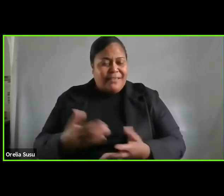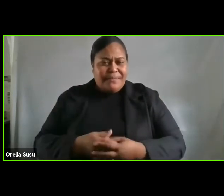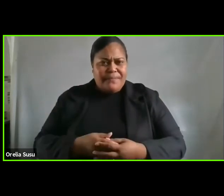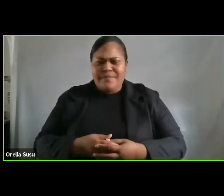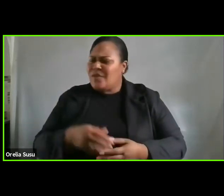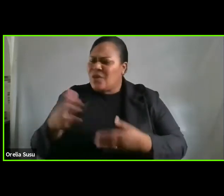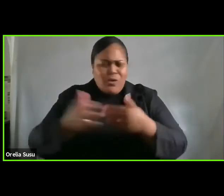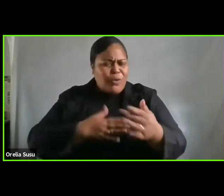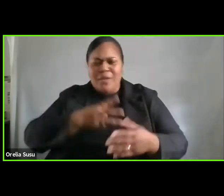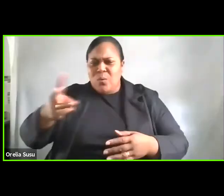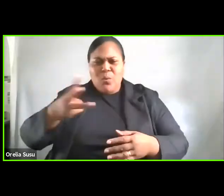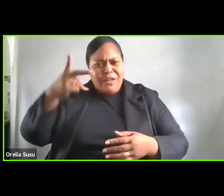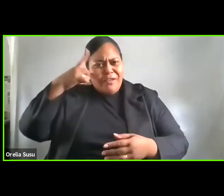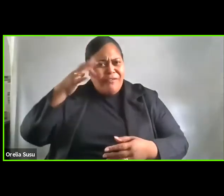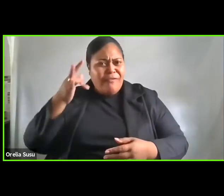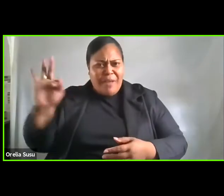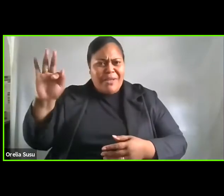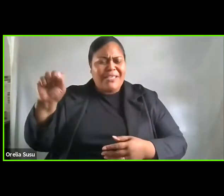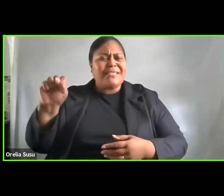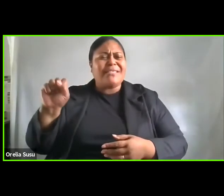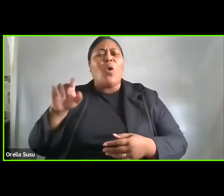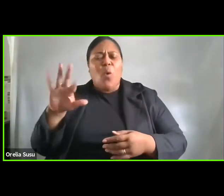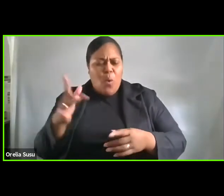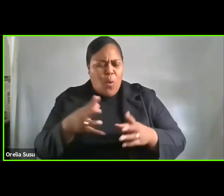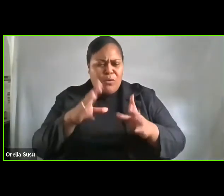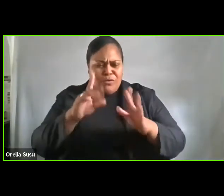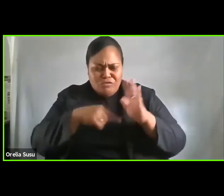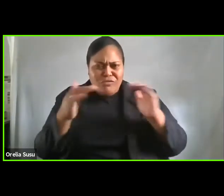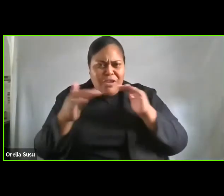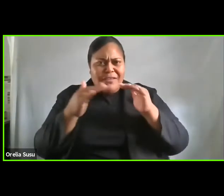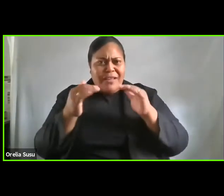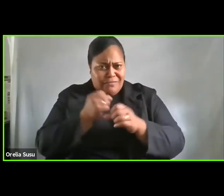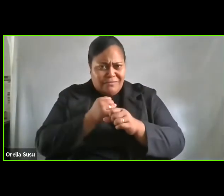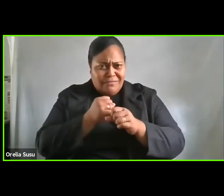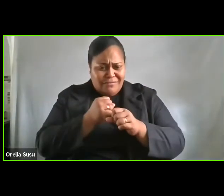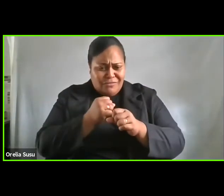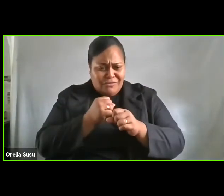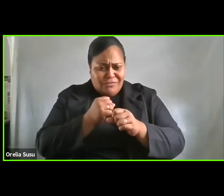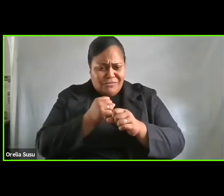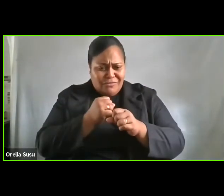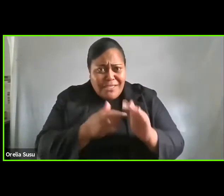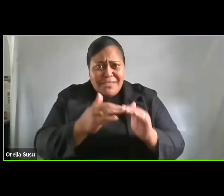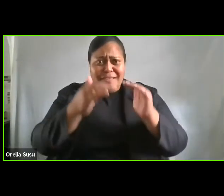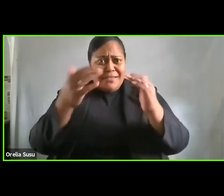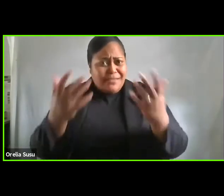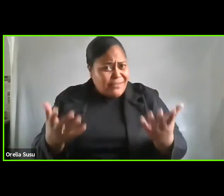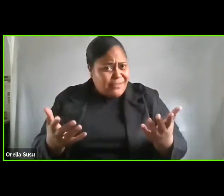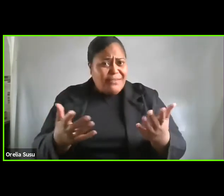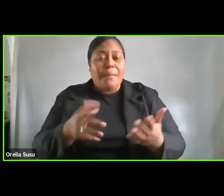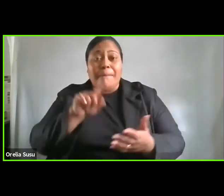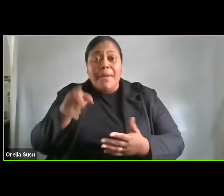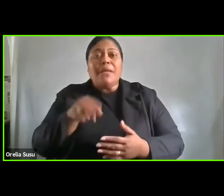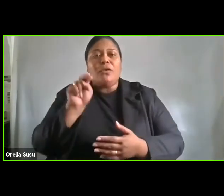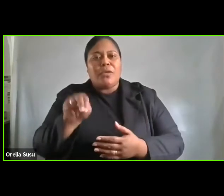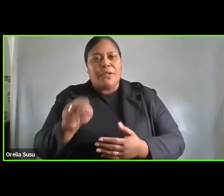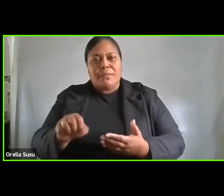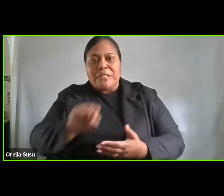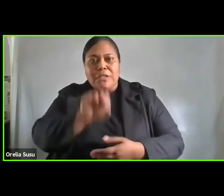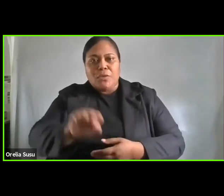use the word gender justice it's about whether you are serious about how development is available